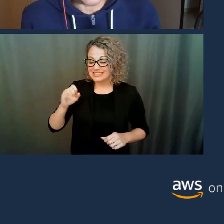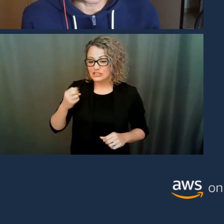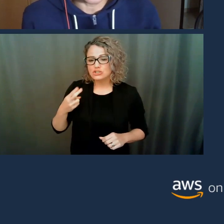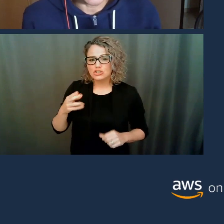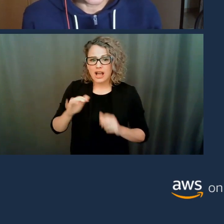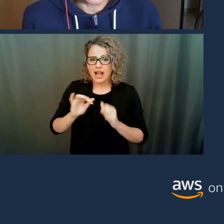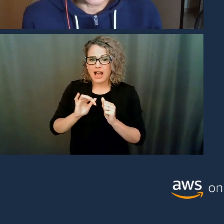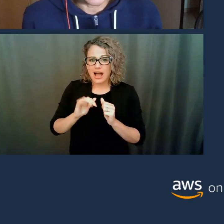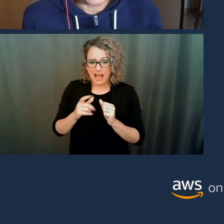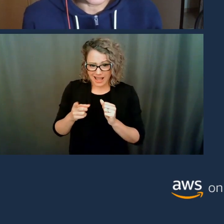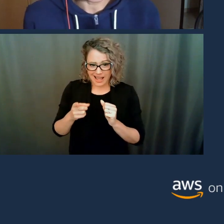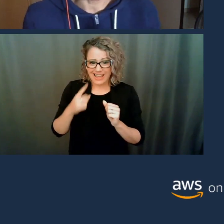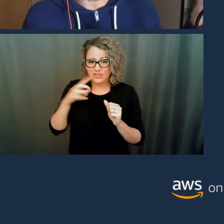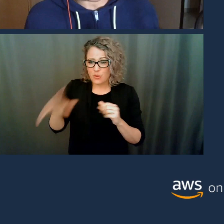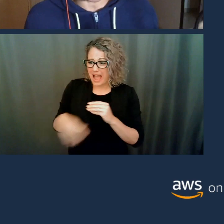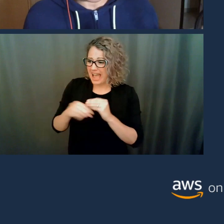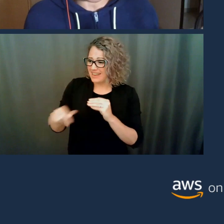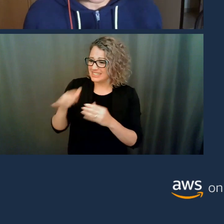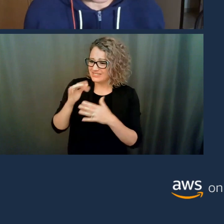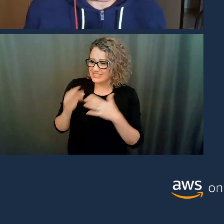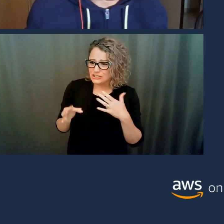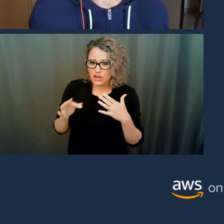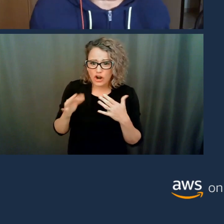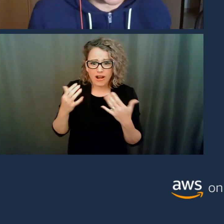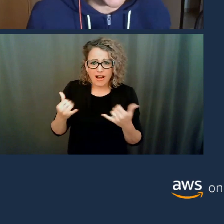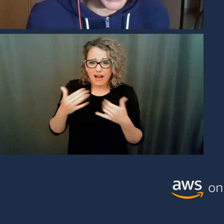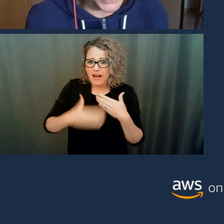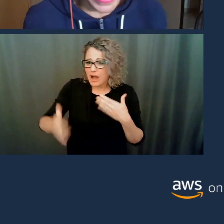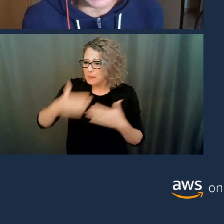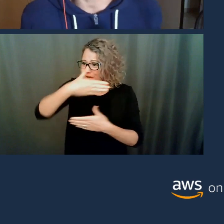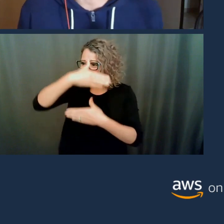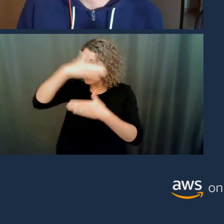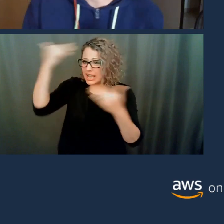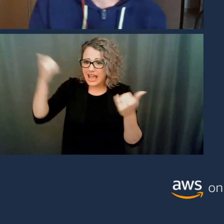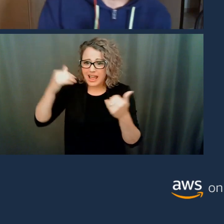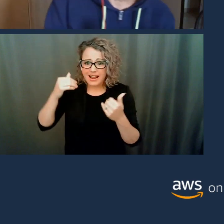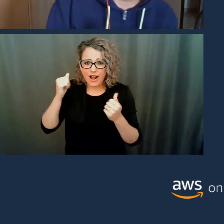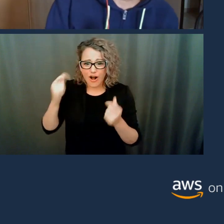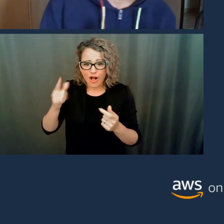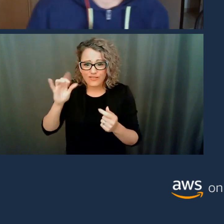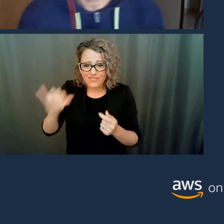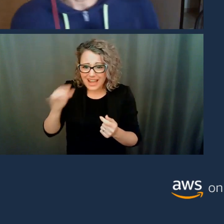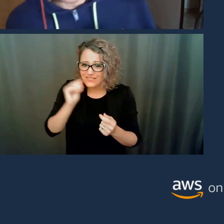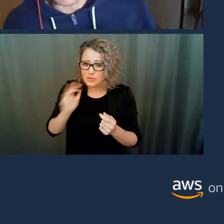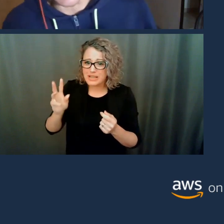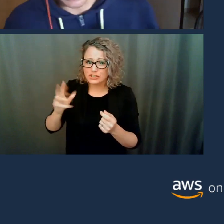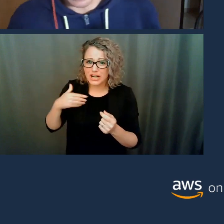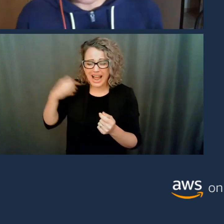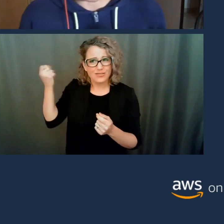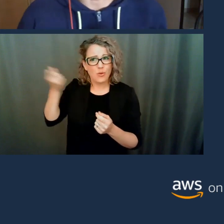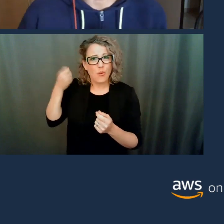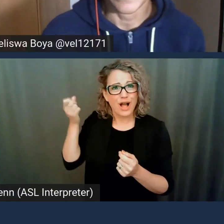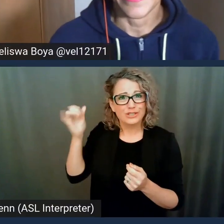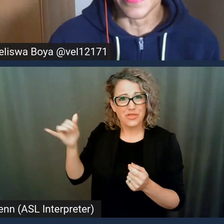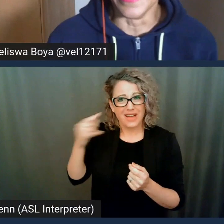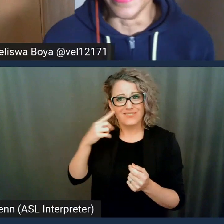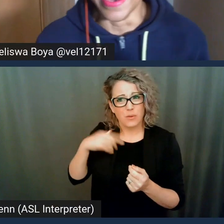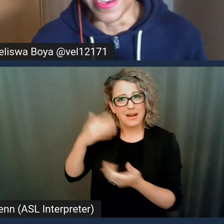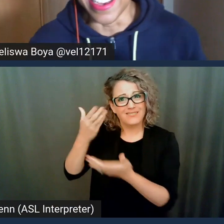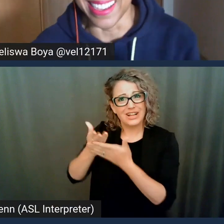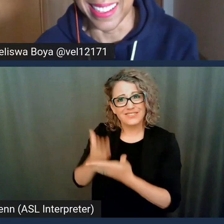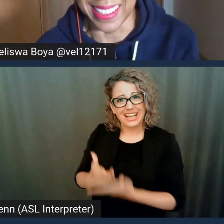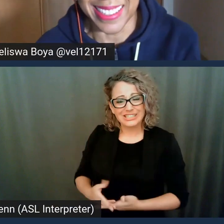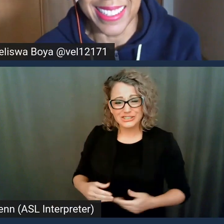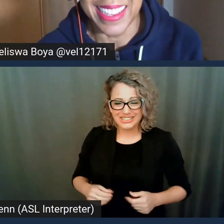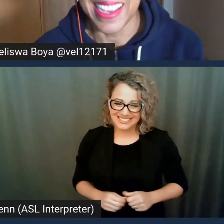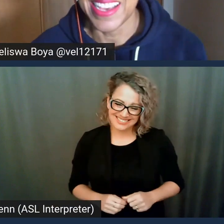remember my first pet name? And how am I going to remember my, It's the only way. Right? Exactly.